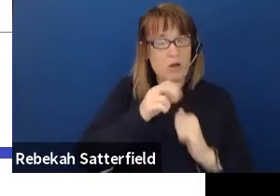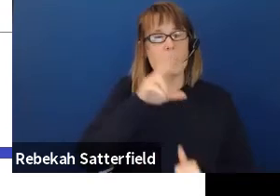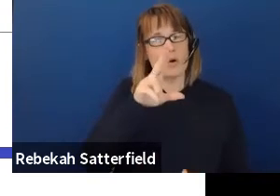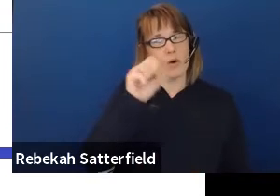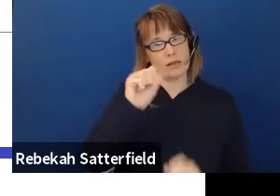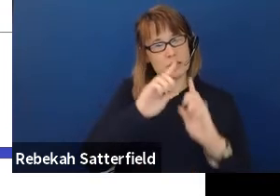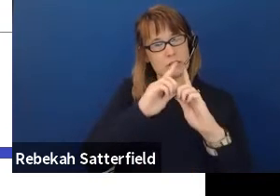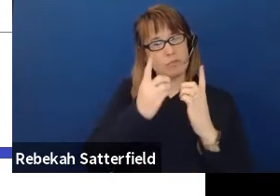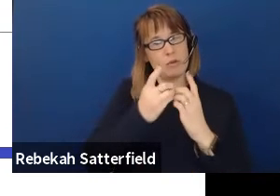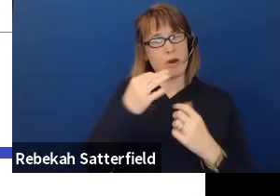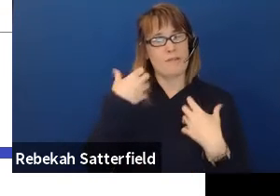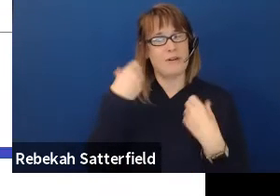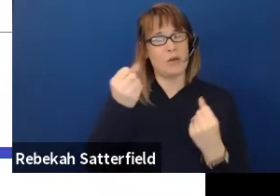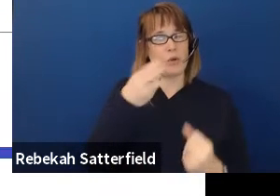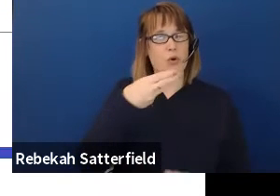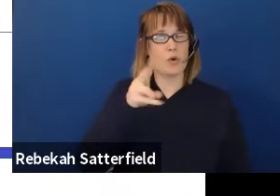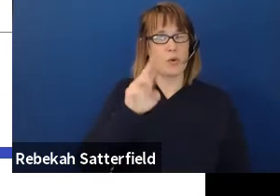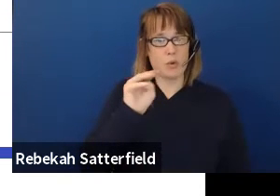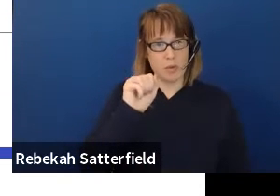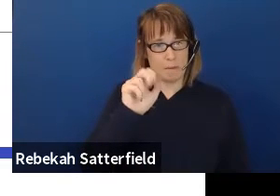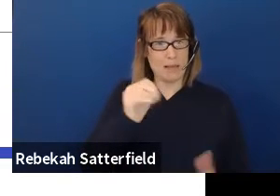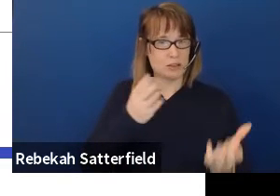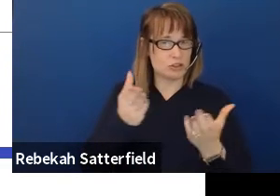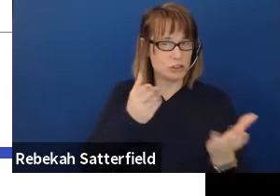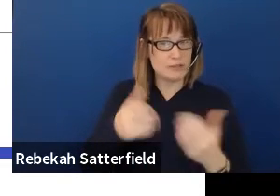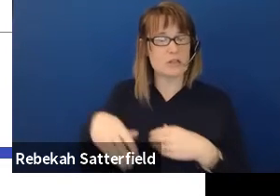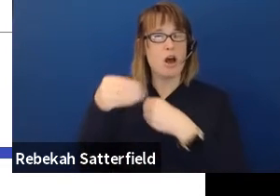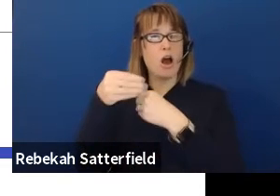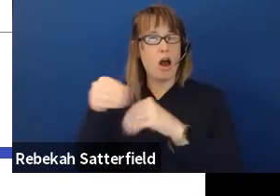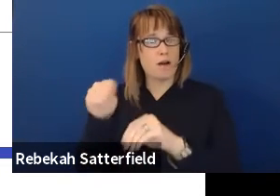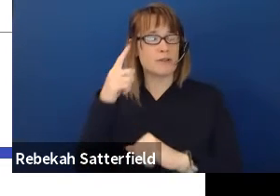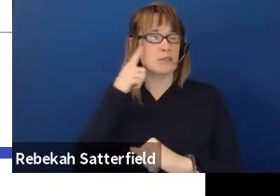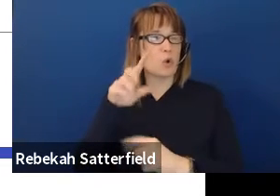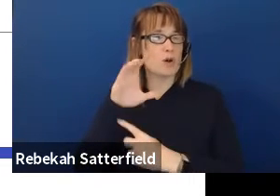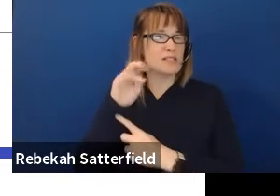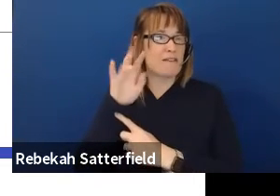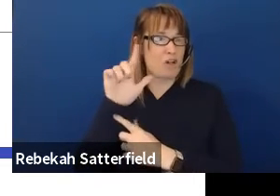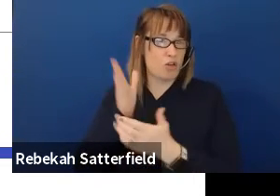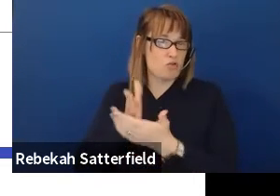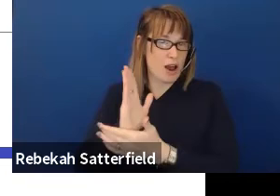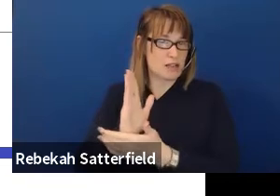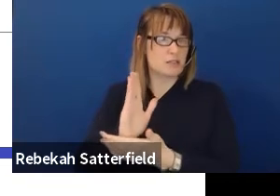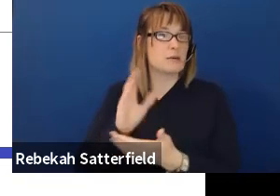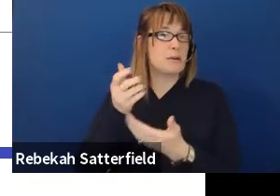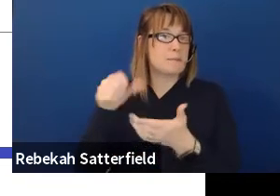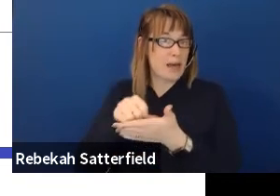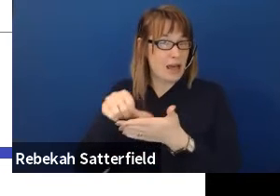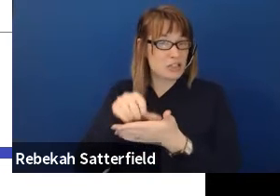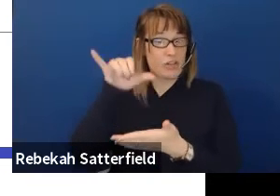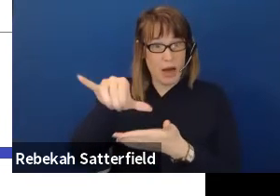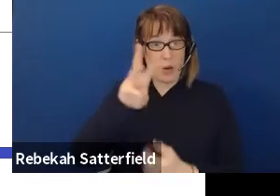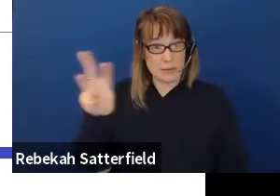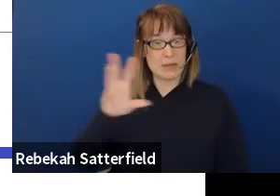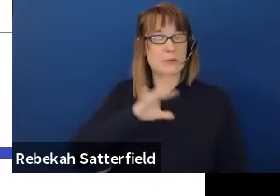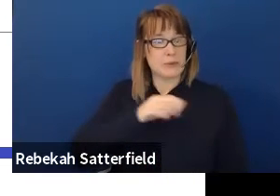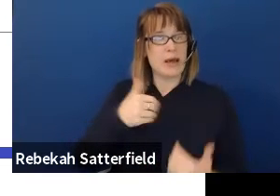Human Services Office for Civil Rights resource page. There they provide both population